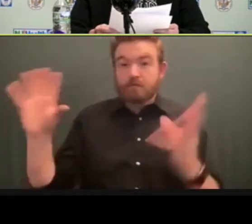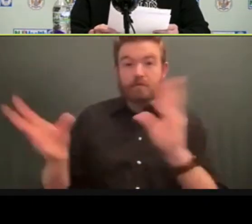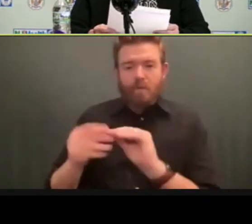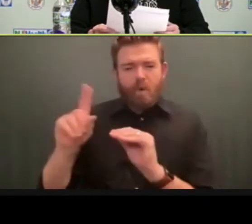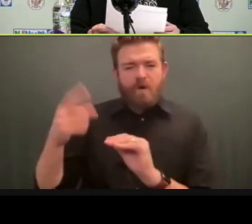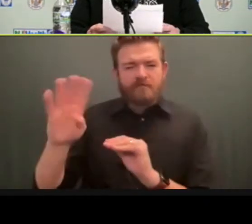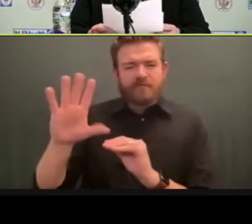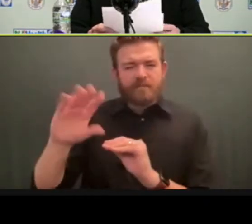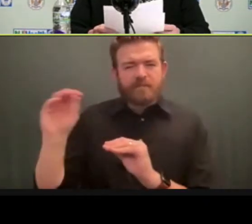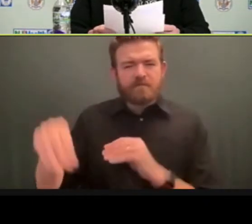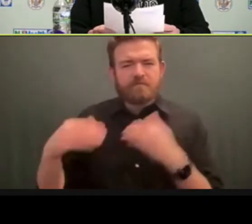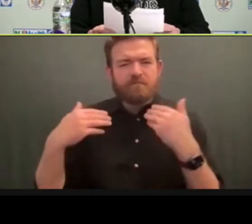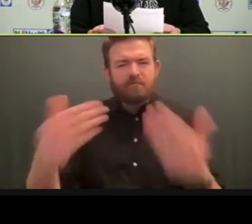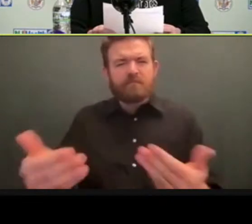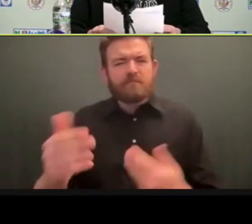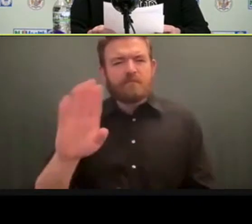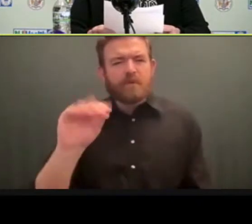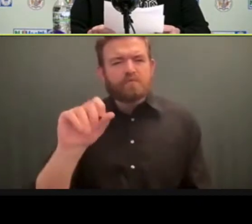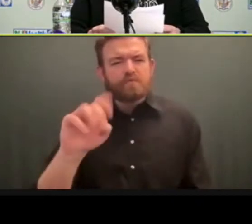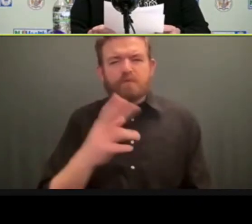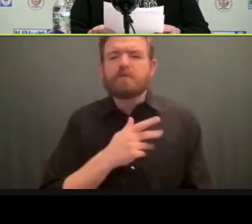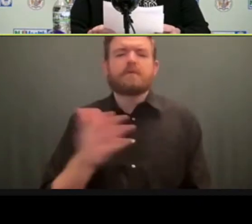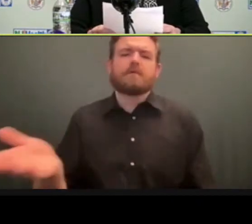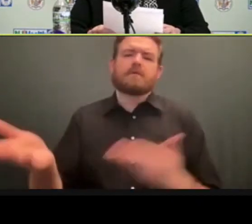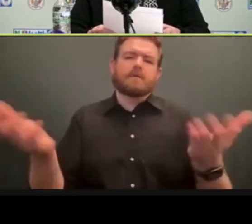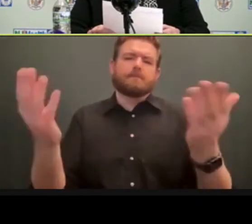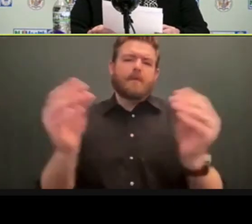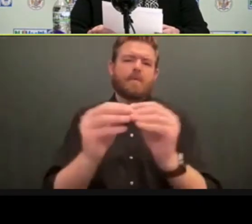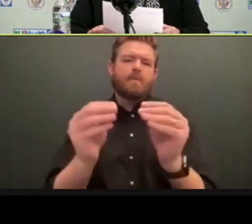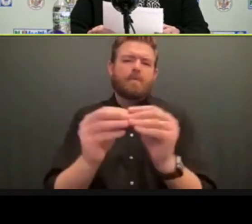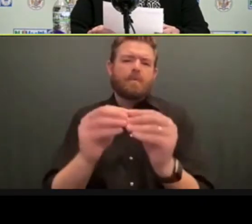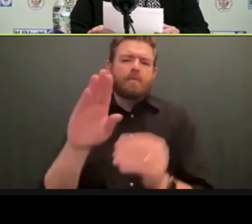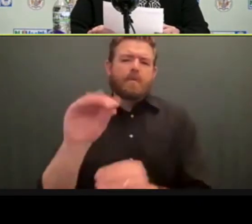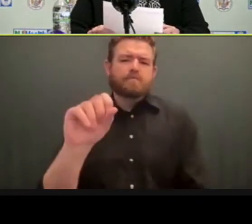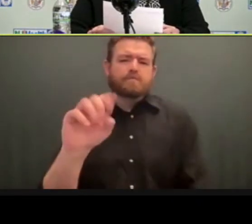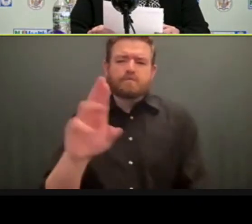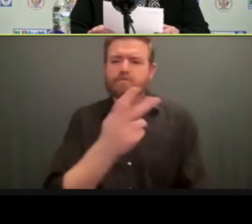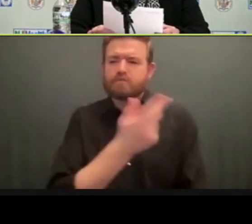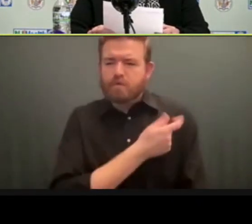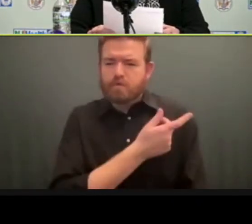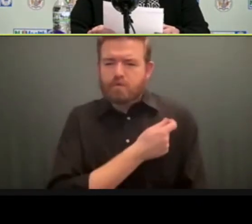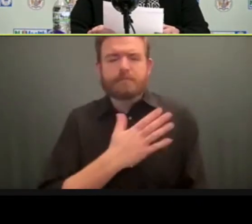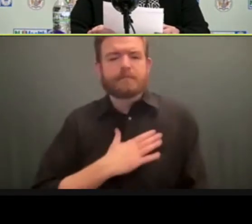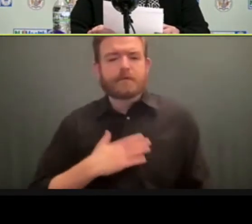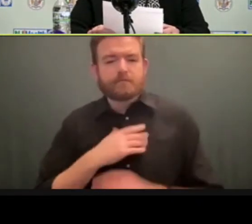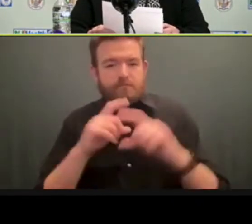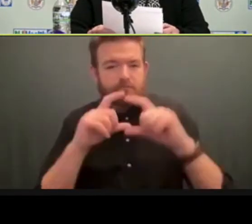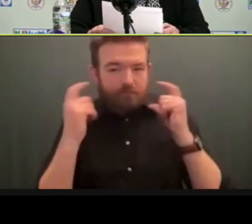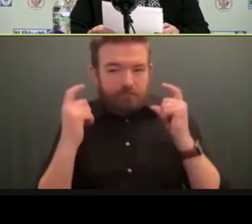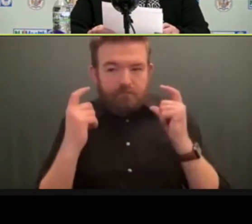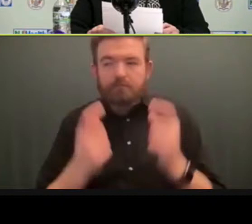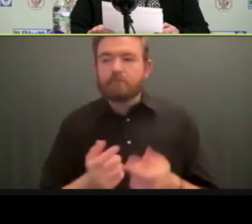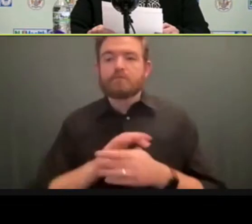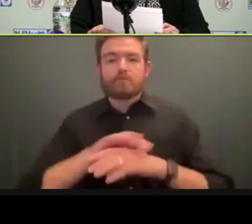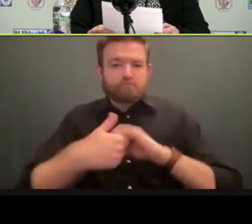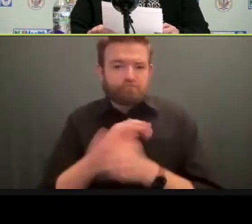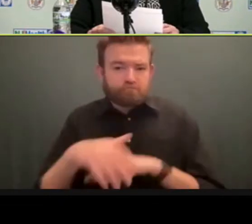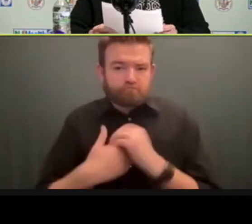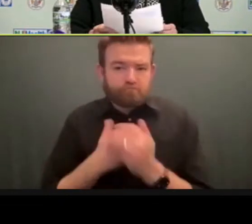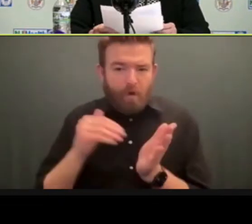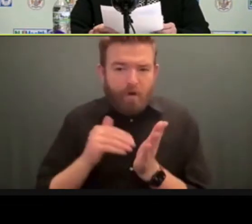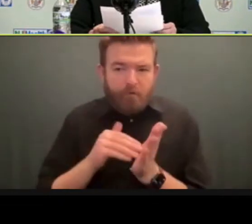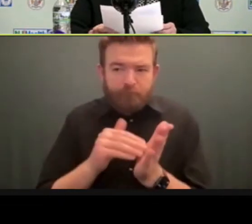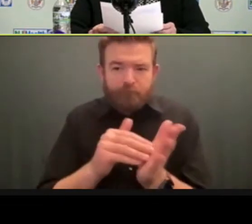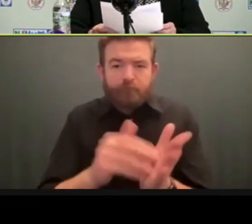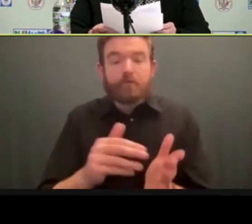And we encourage everyone to wear a mask, wash your hands frequently, stay home if you're sick, and get tested. As